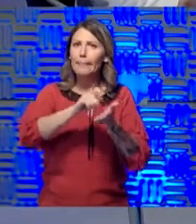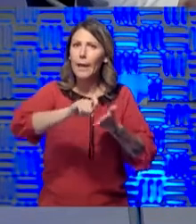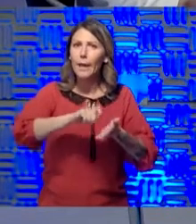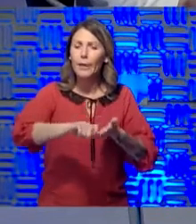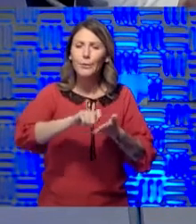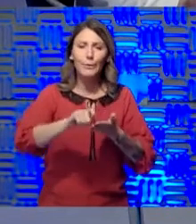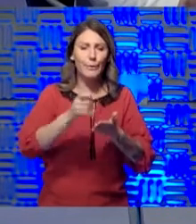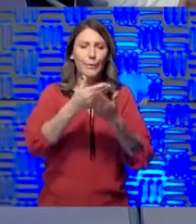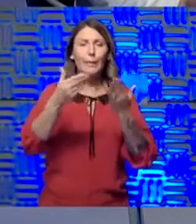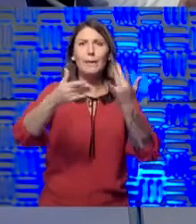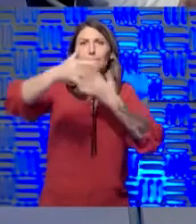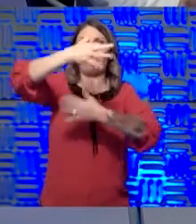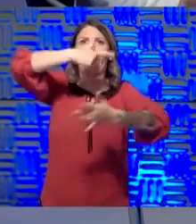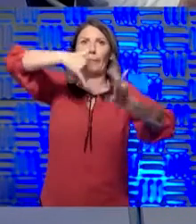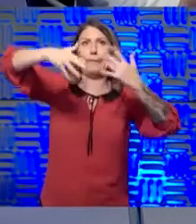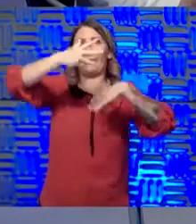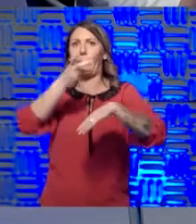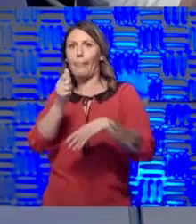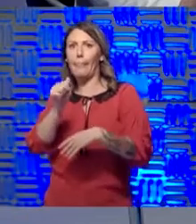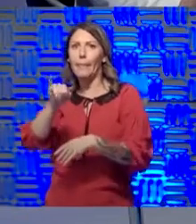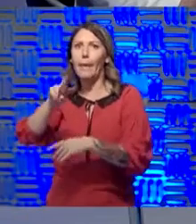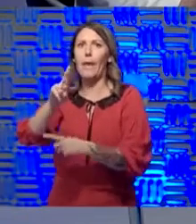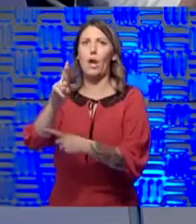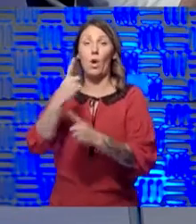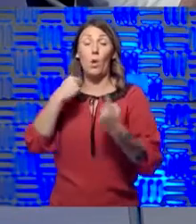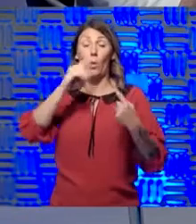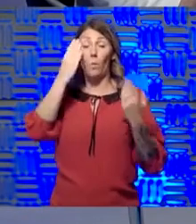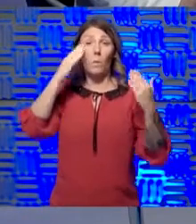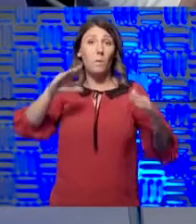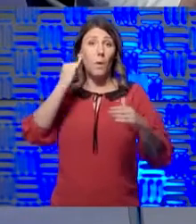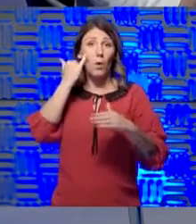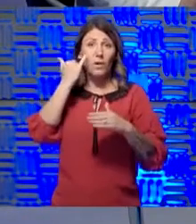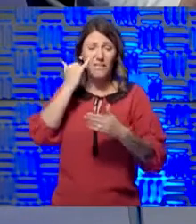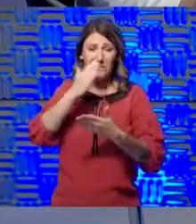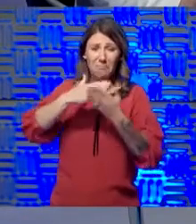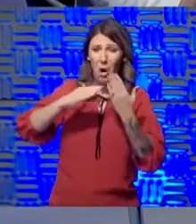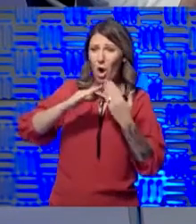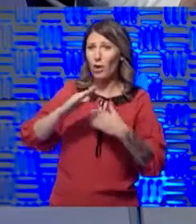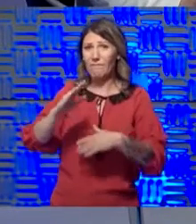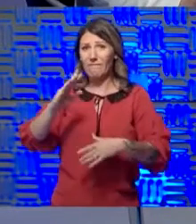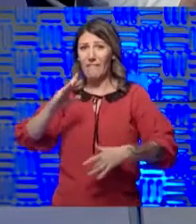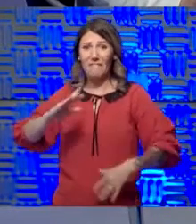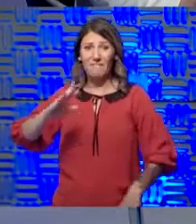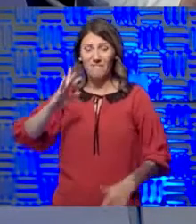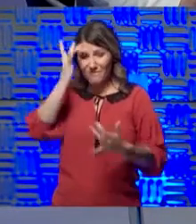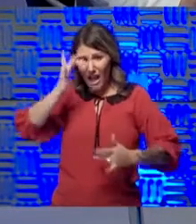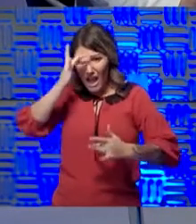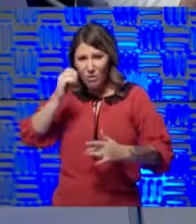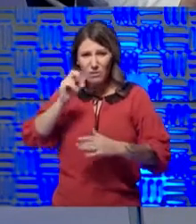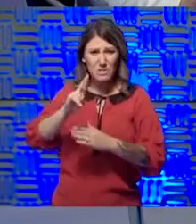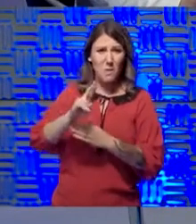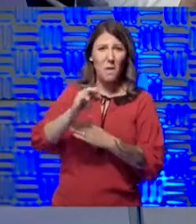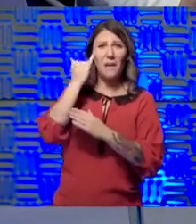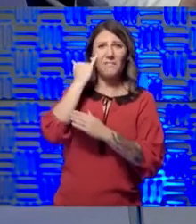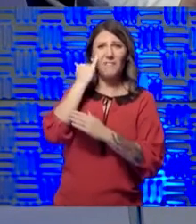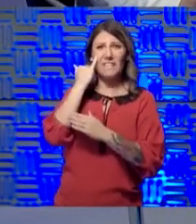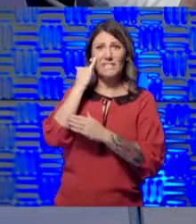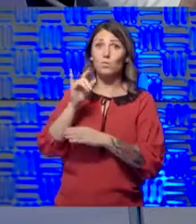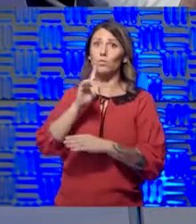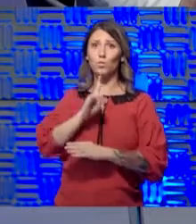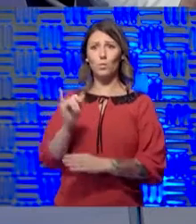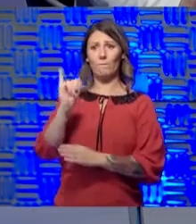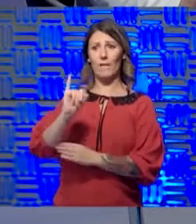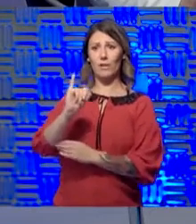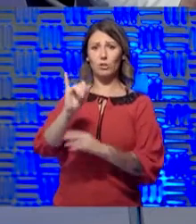once again, we don't know if it's a virus or just pieces of a virus or little parts of the RNA. We don't know if it's infectious. And I think what we will find